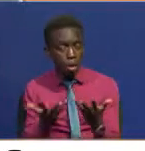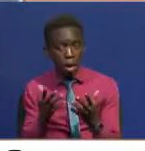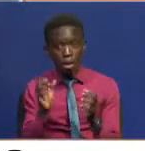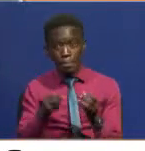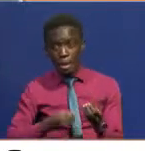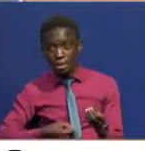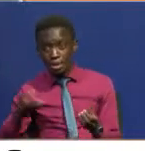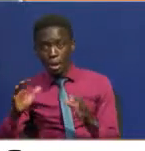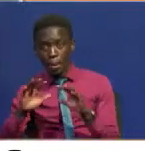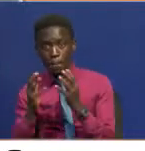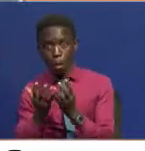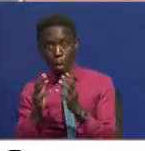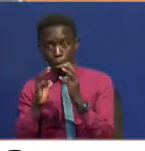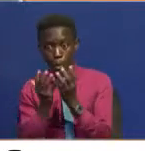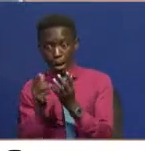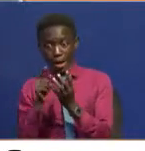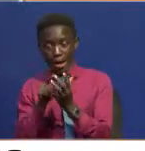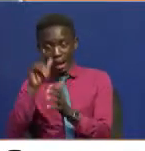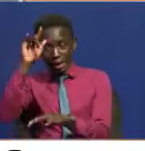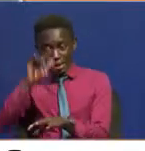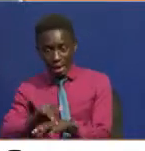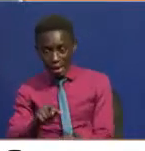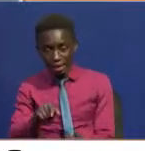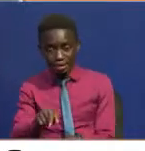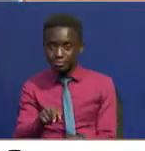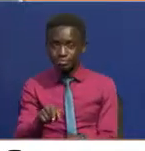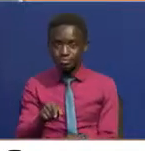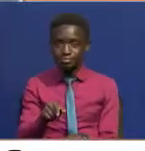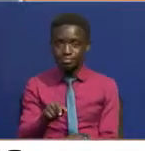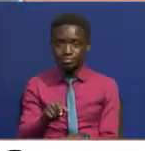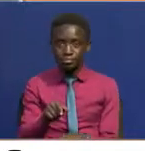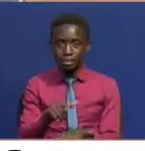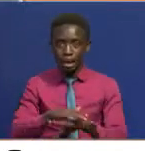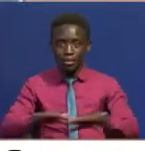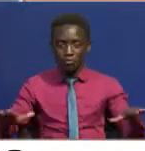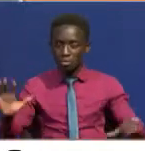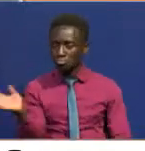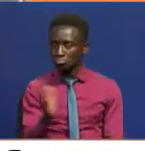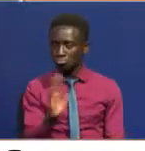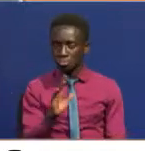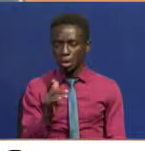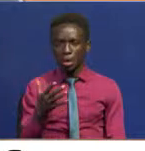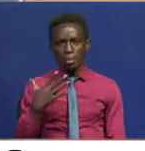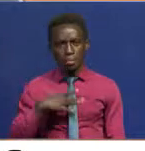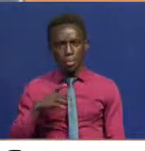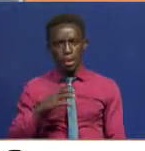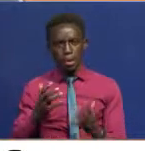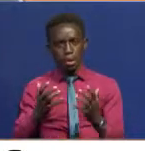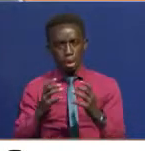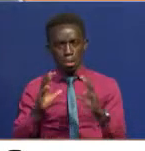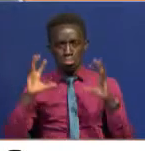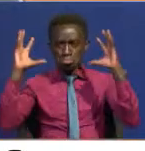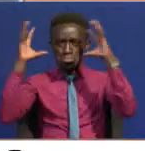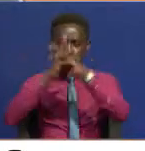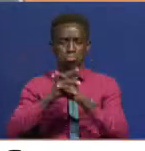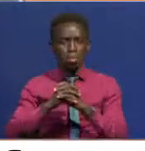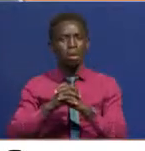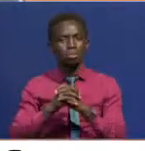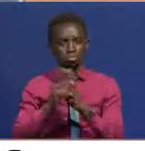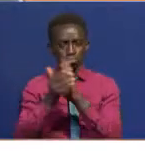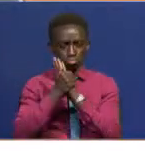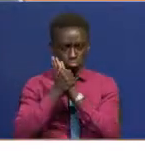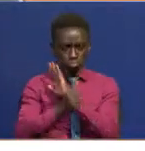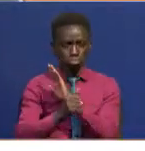touch the floor. Yeah. So we need people who are good in throwing and catching skills. We need people who are very fast